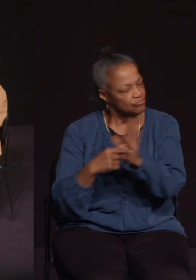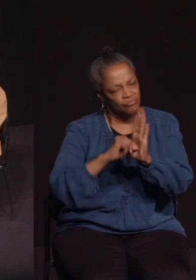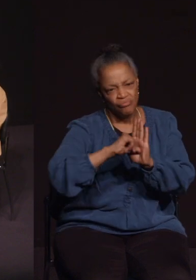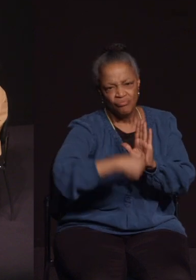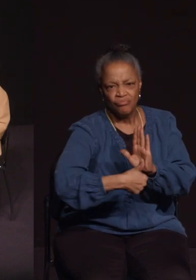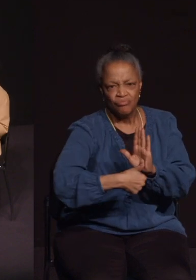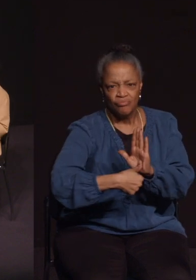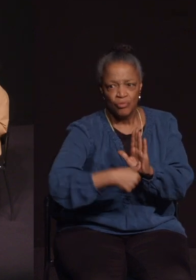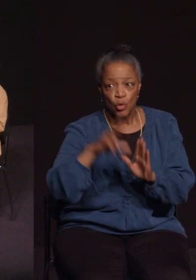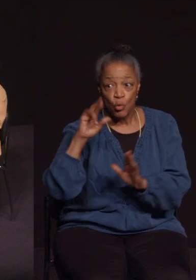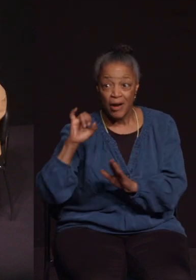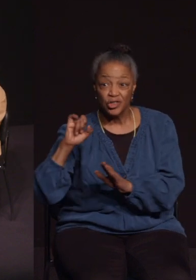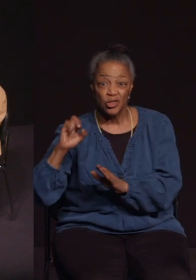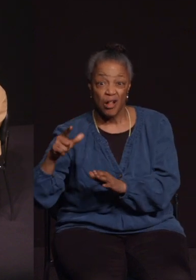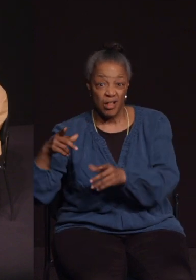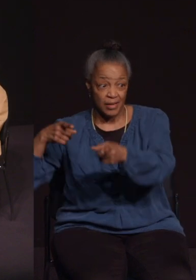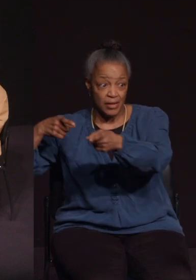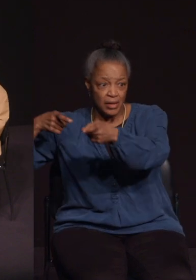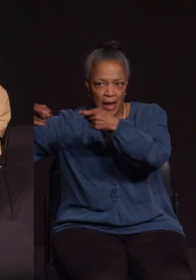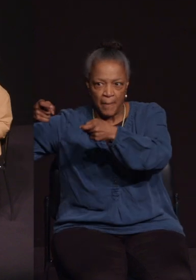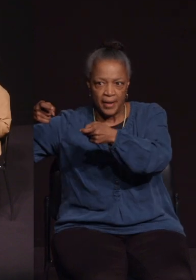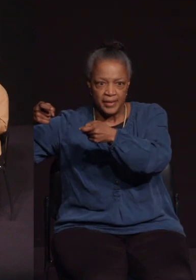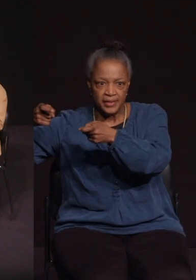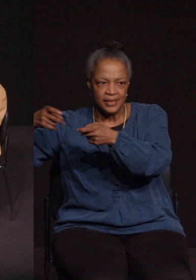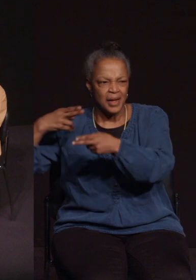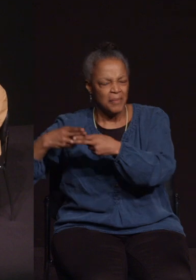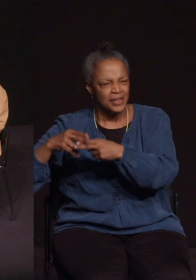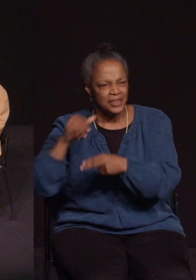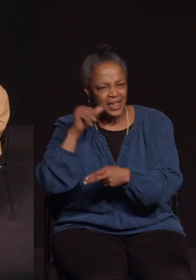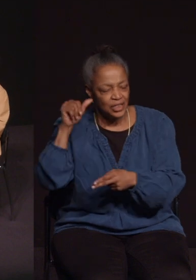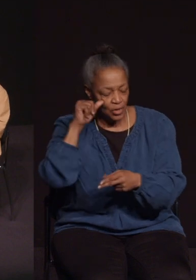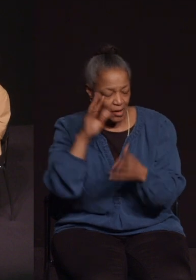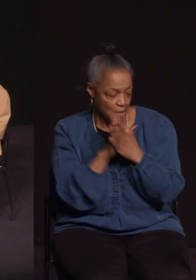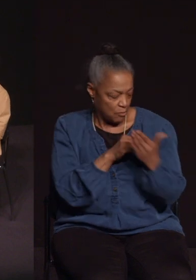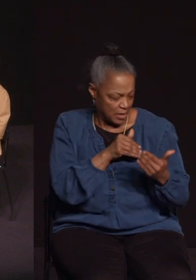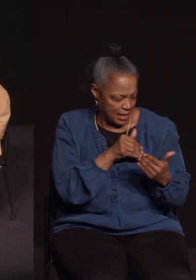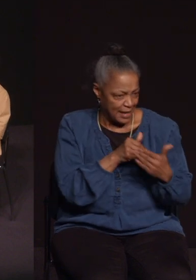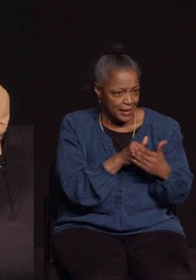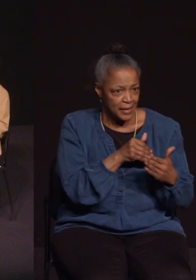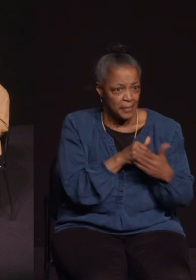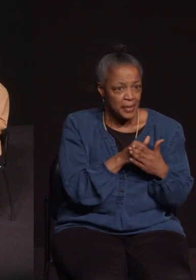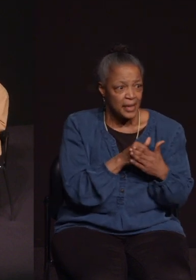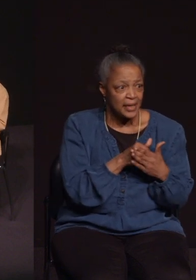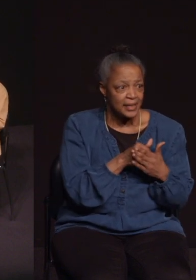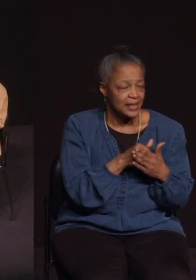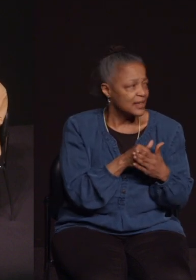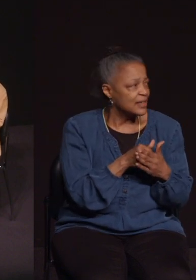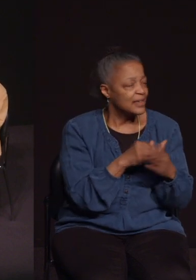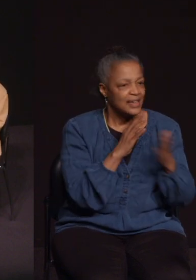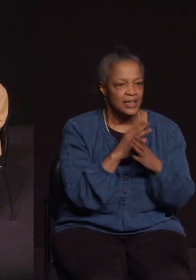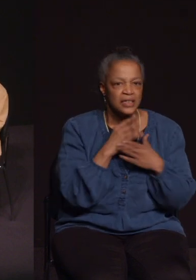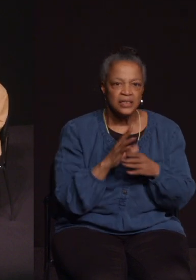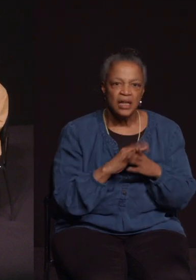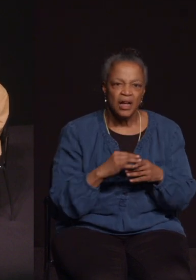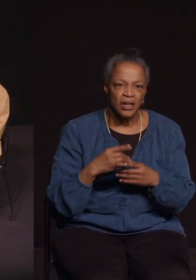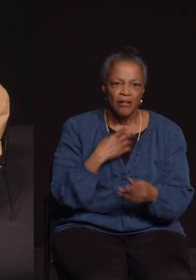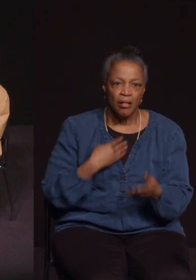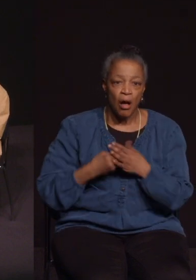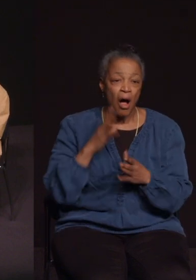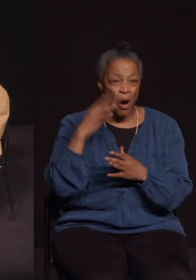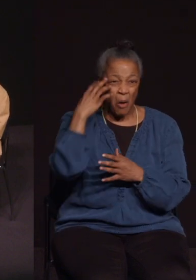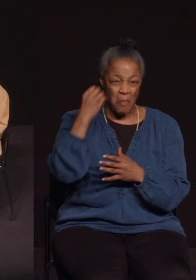Racial domination, as I mentioned yesterday, right, in its most intimate sense, is an assault on our memory,